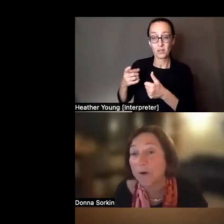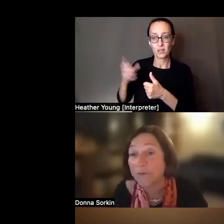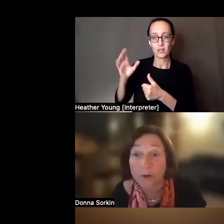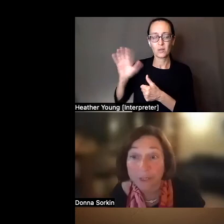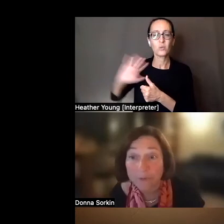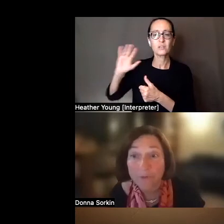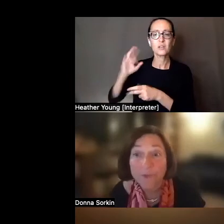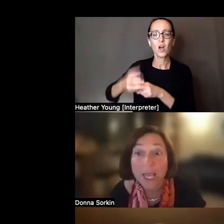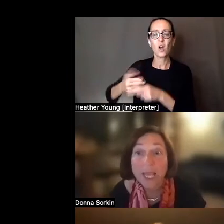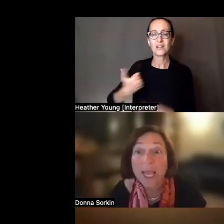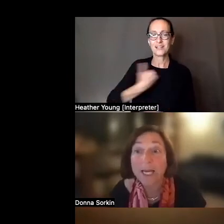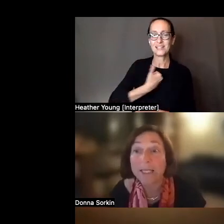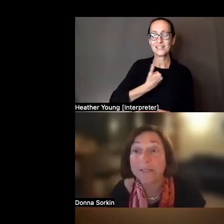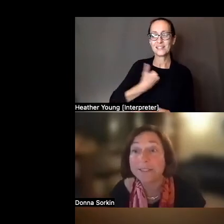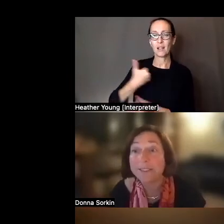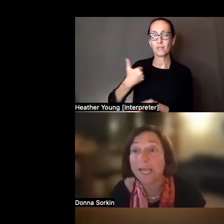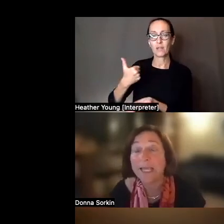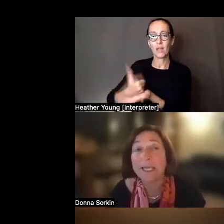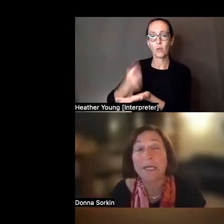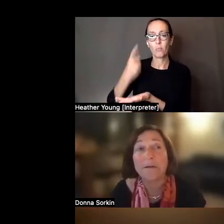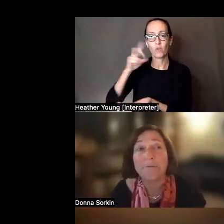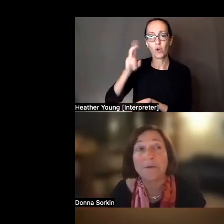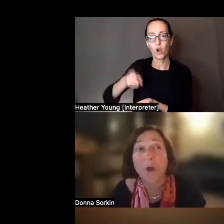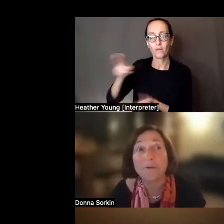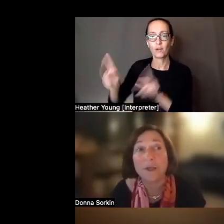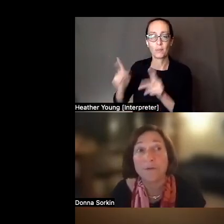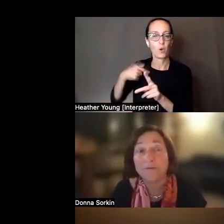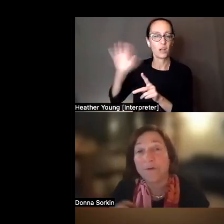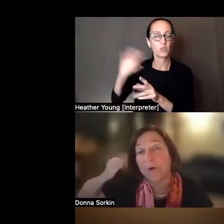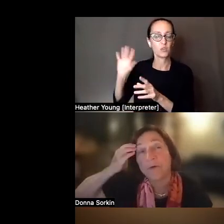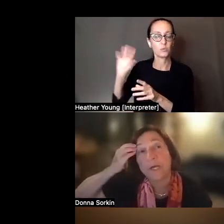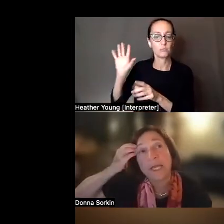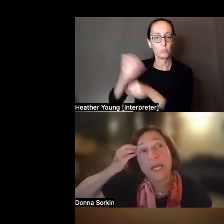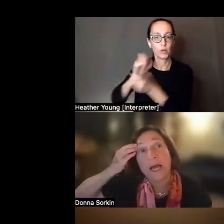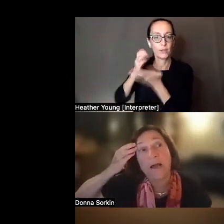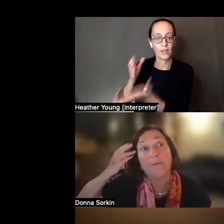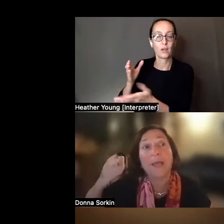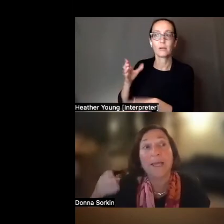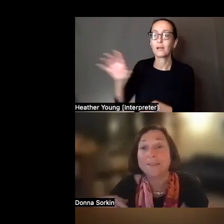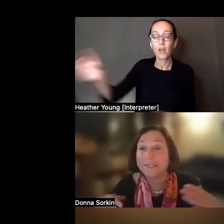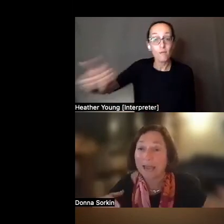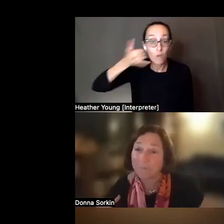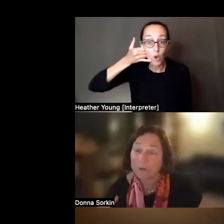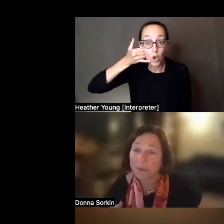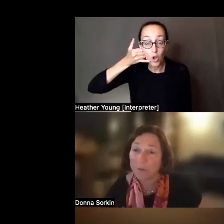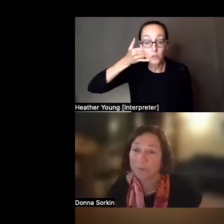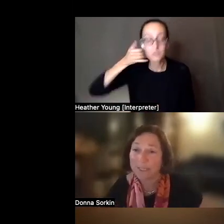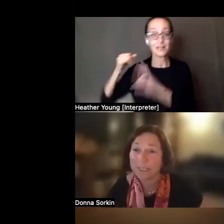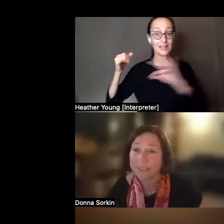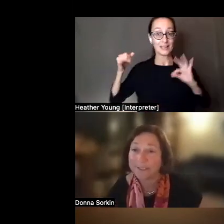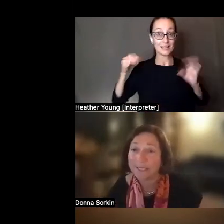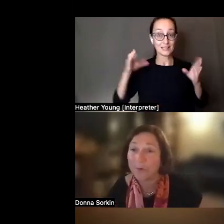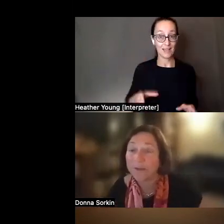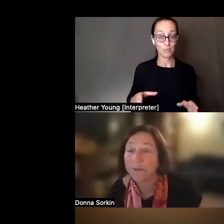for Hard of Hearing People. And I used to take calls on the phone, and a staff person would